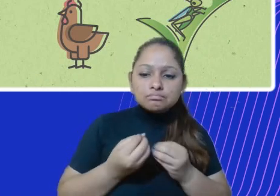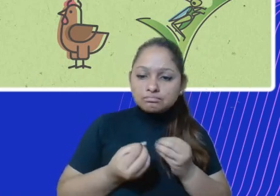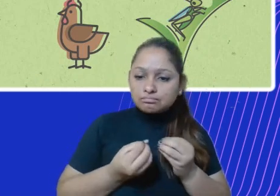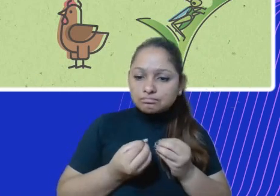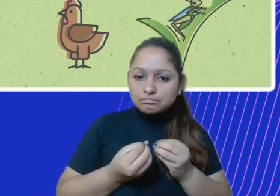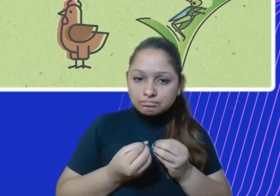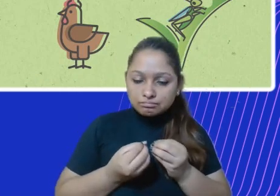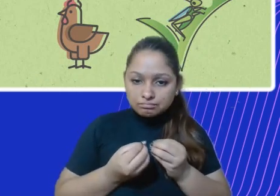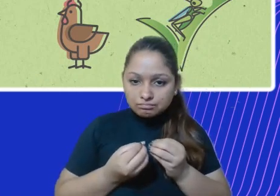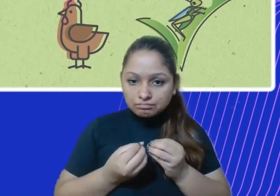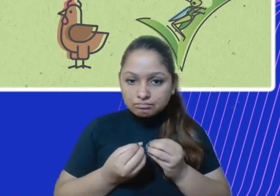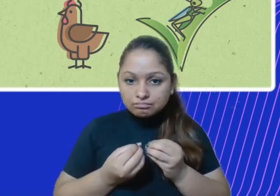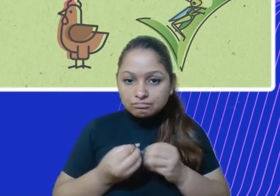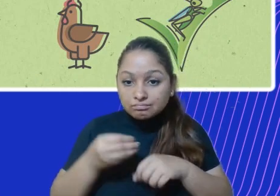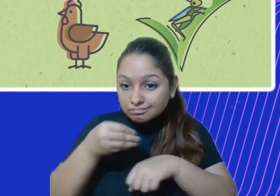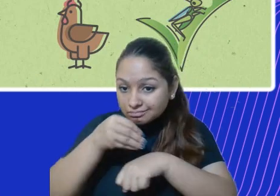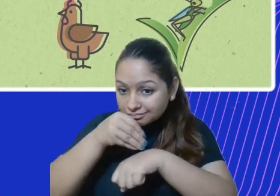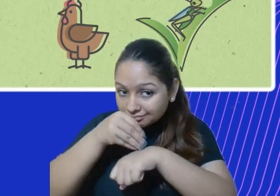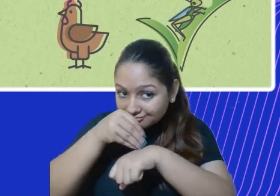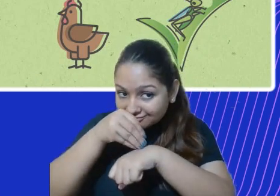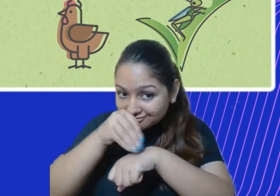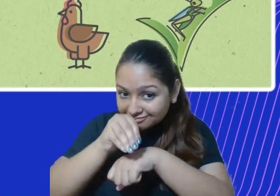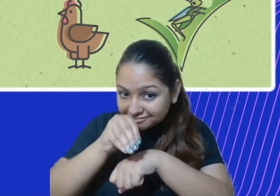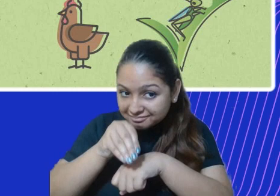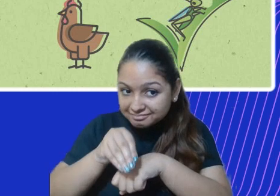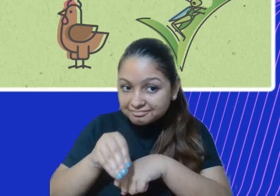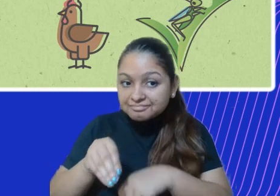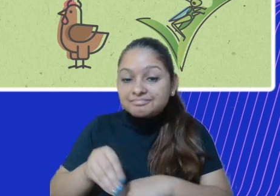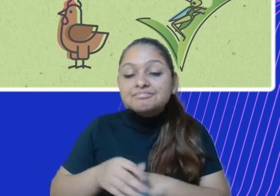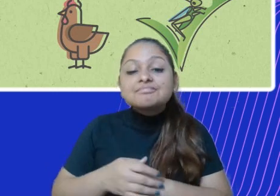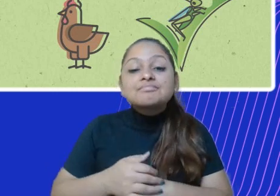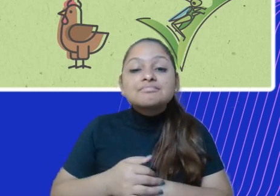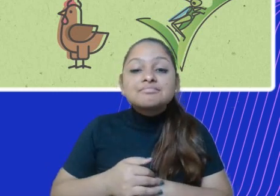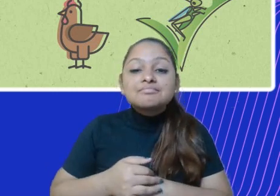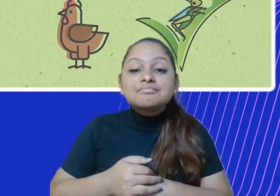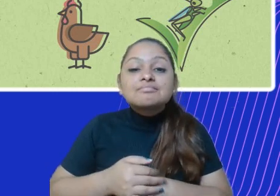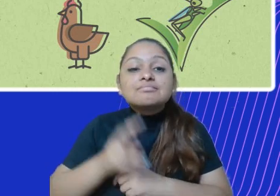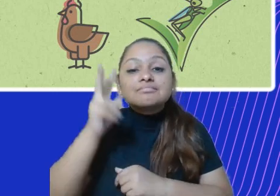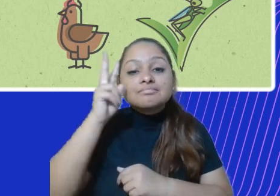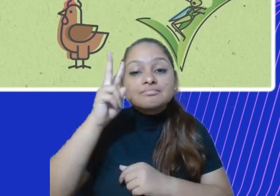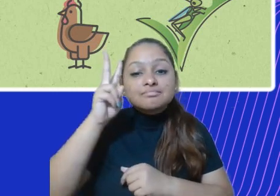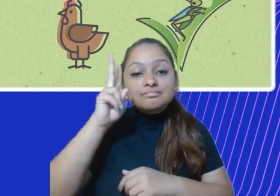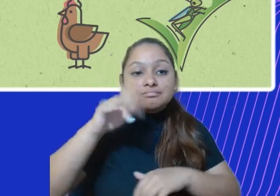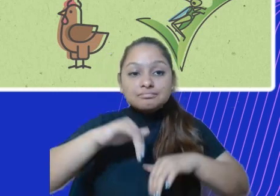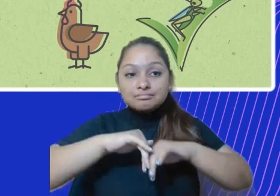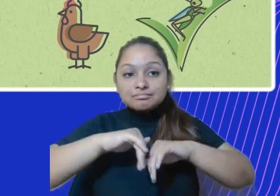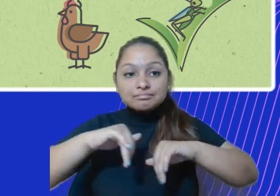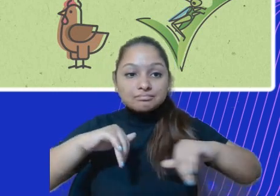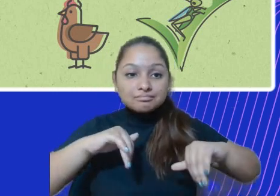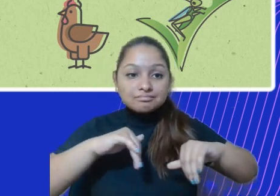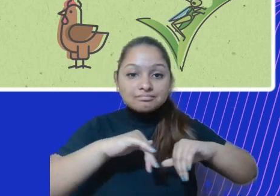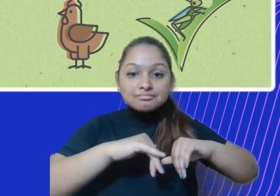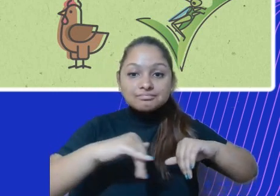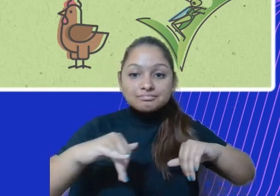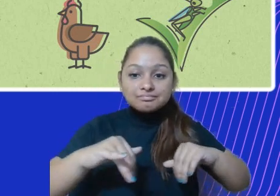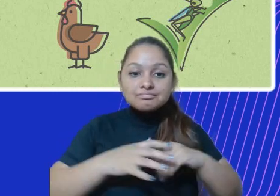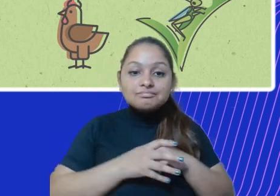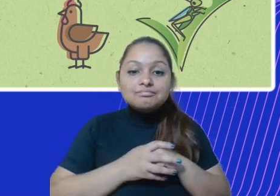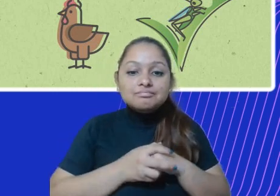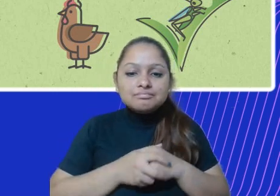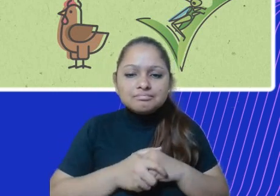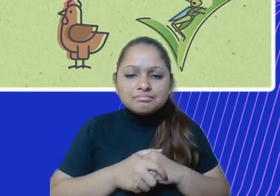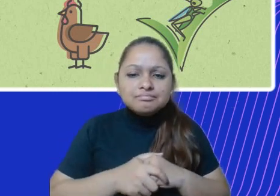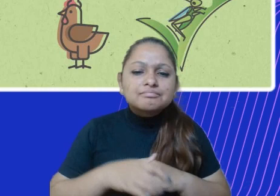source? And a clue is the idea of the separation history. Charles